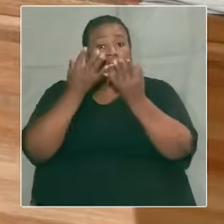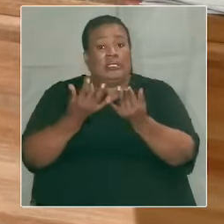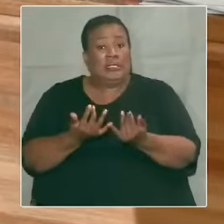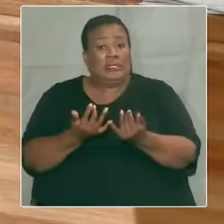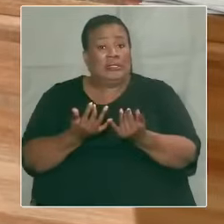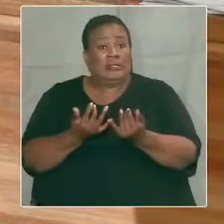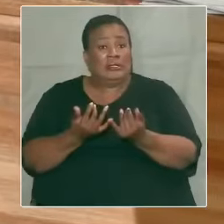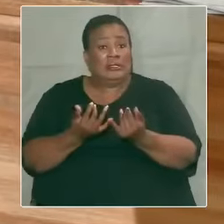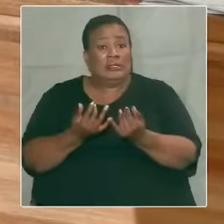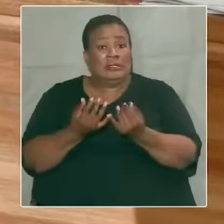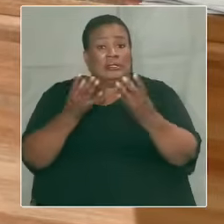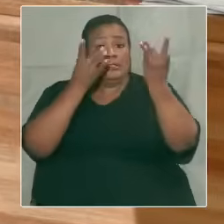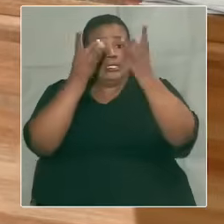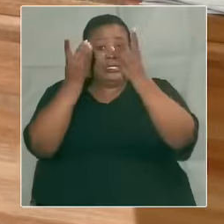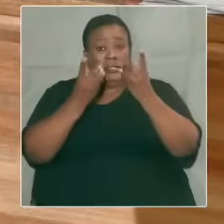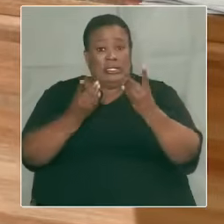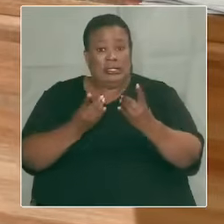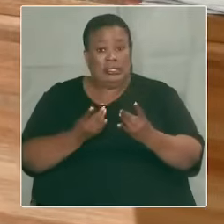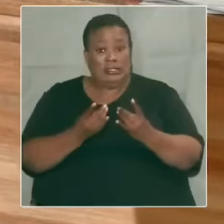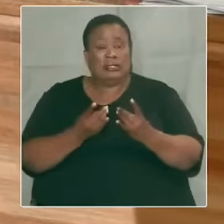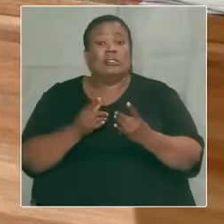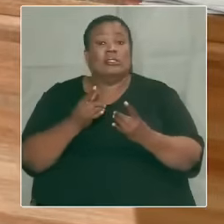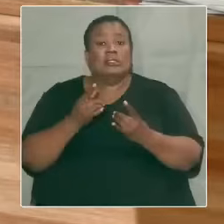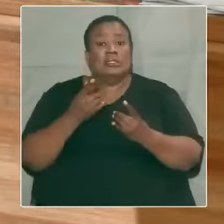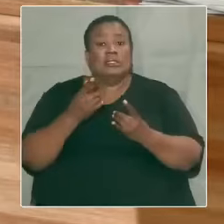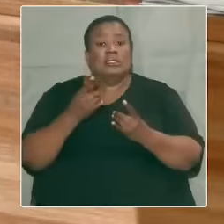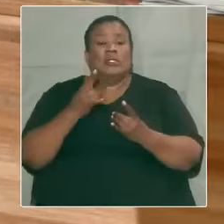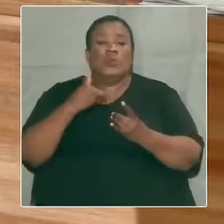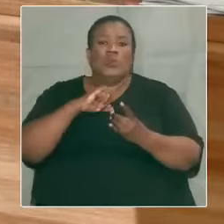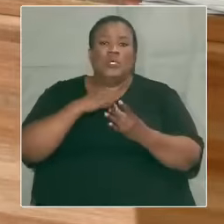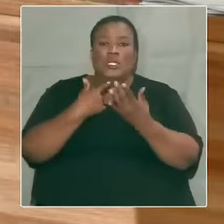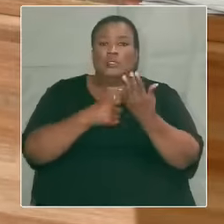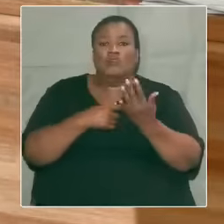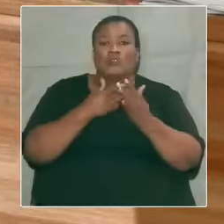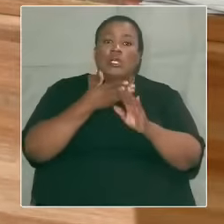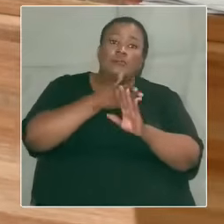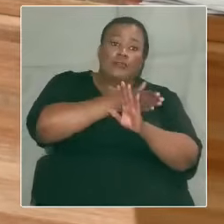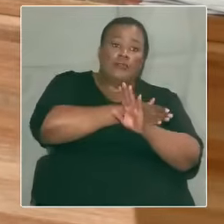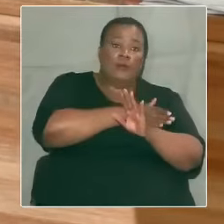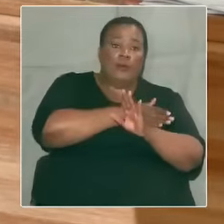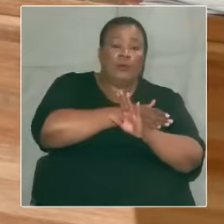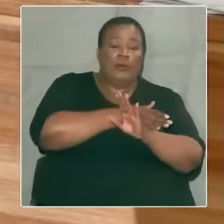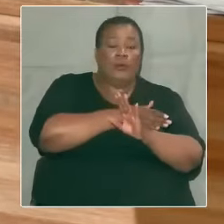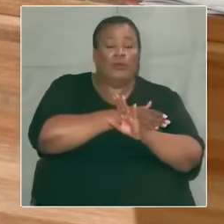statistics are the ones that I didn't deal with earlier on. If you go over the page,